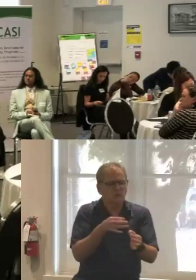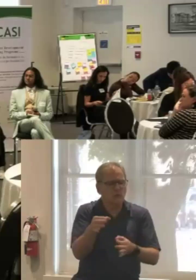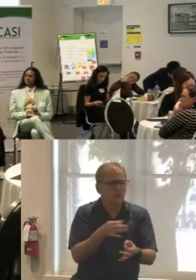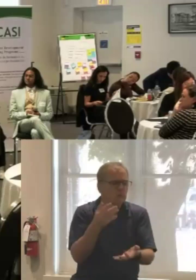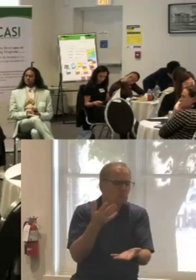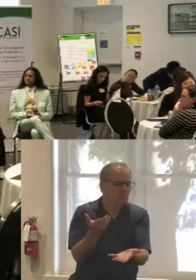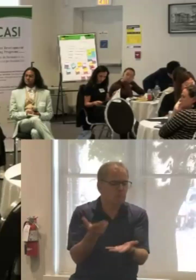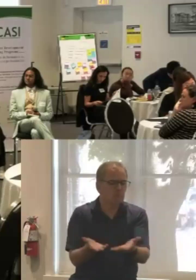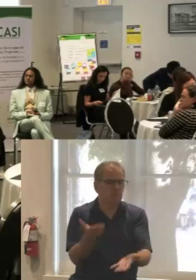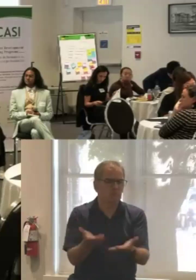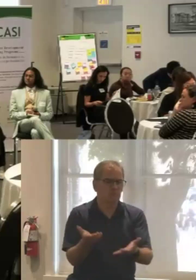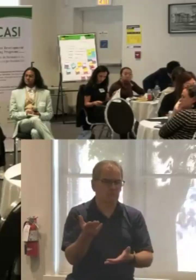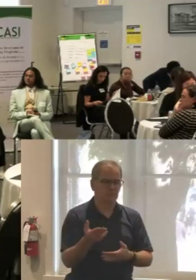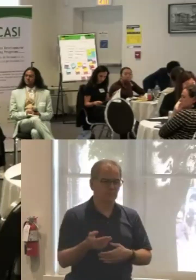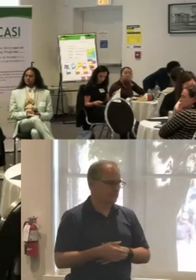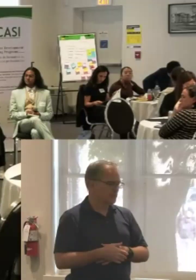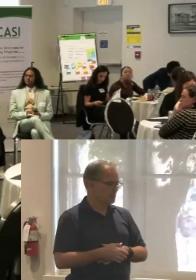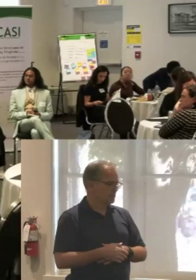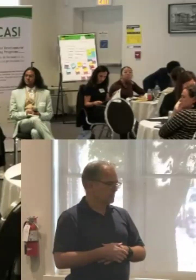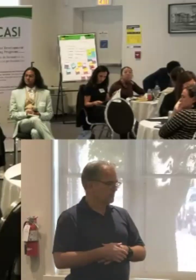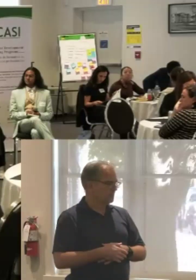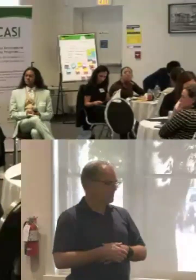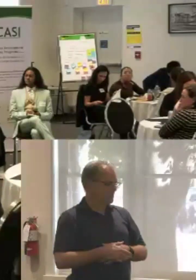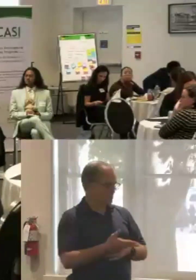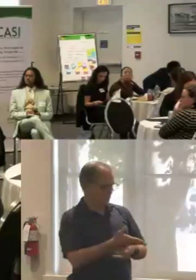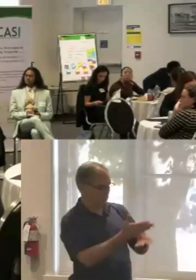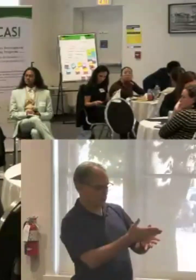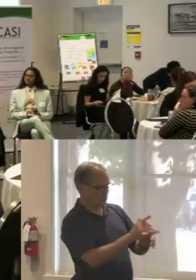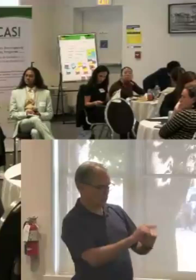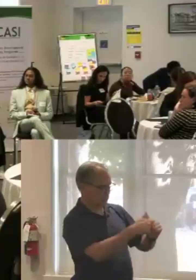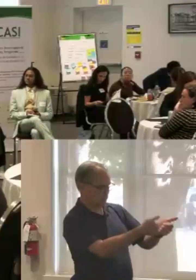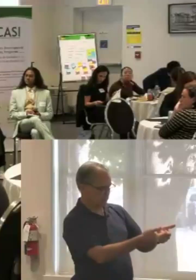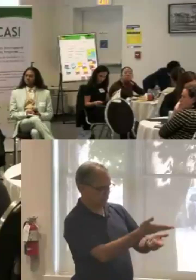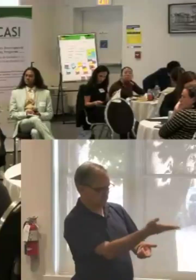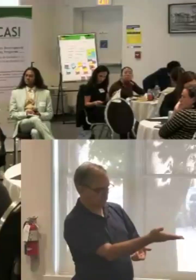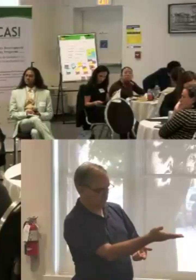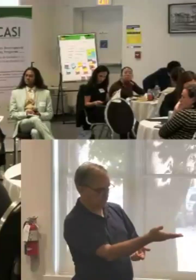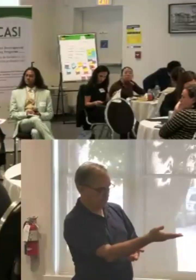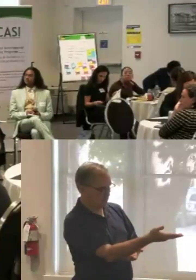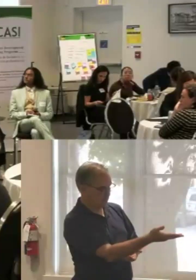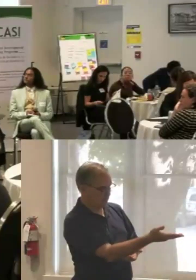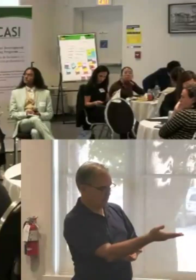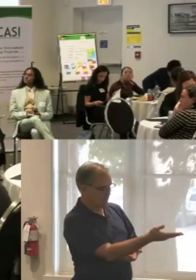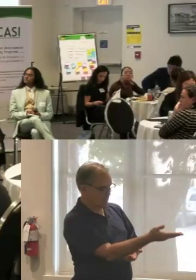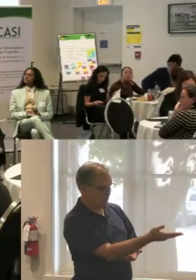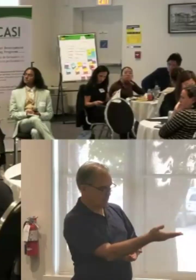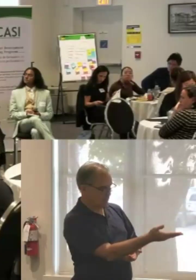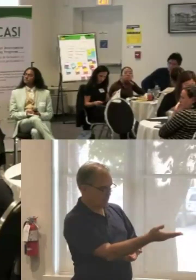And probably will leave you for a few minutes and we'll join back.